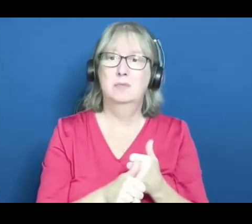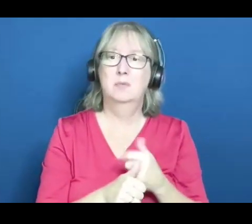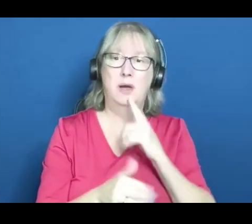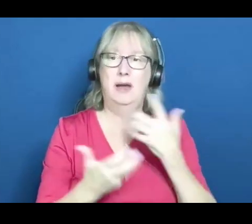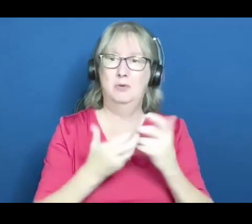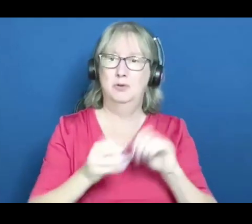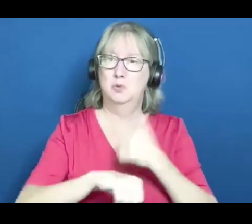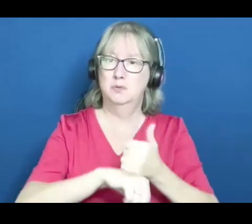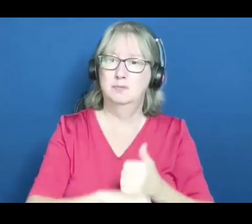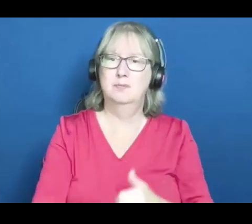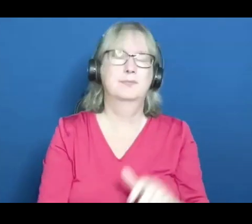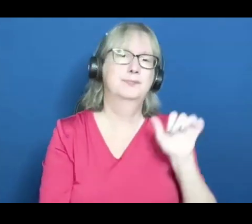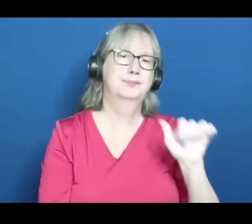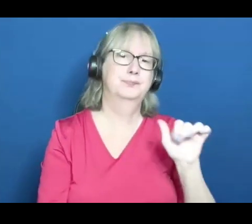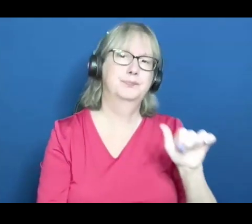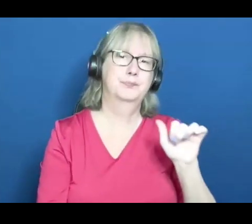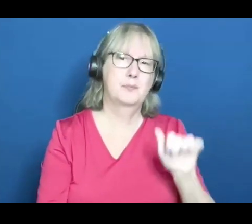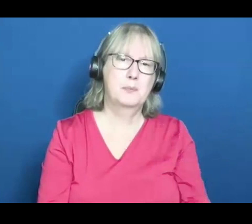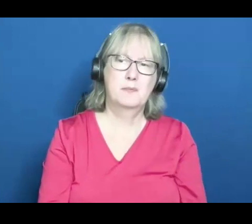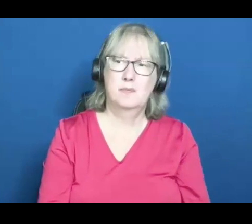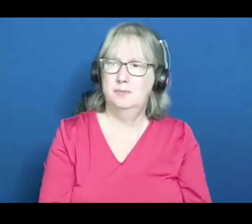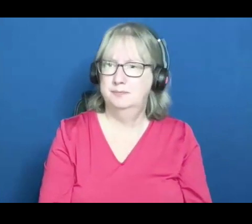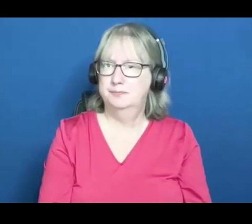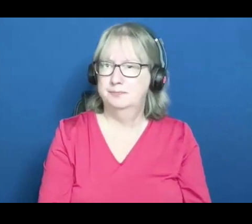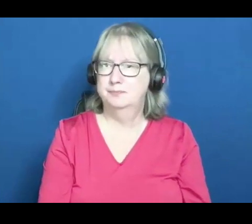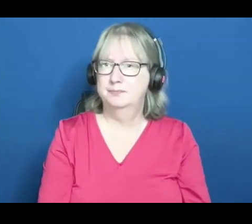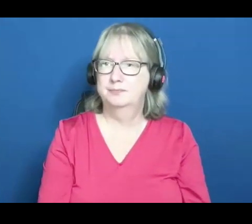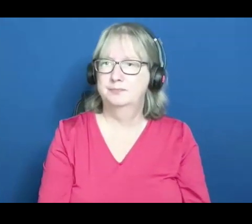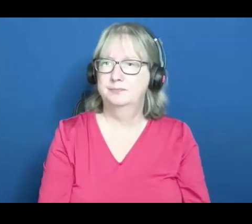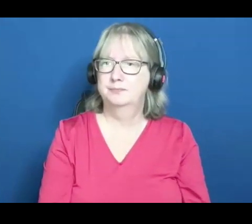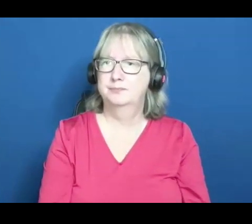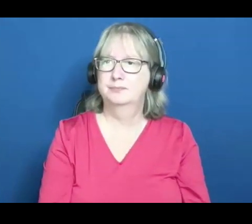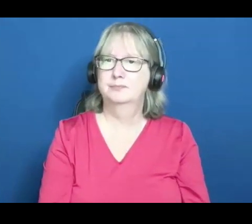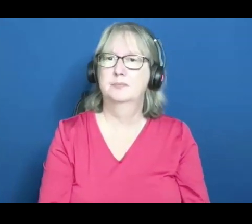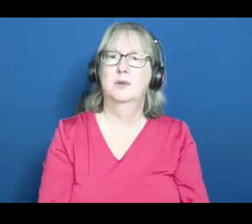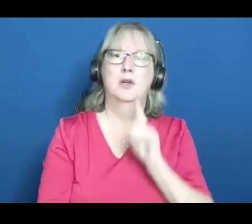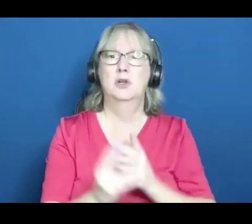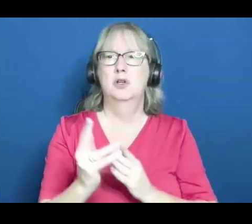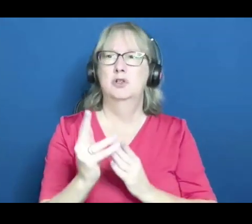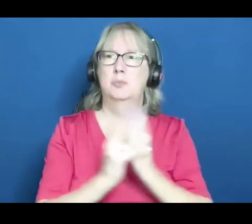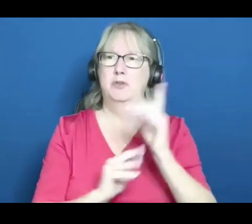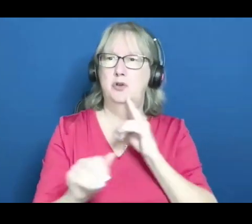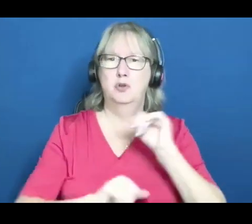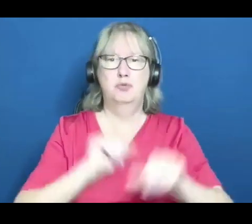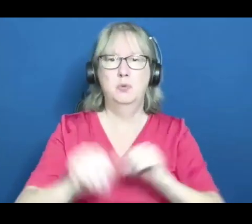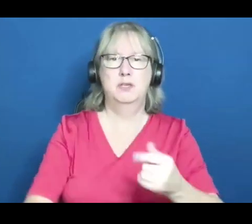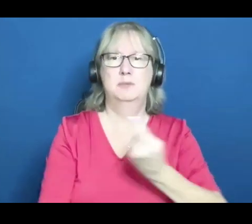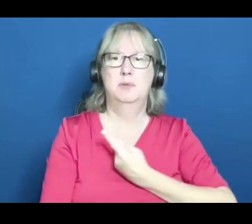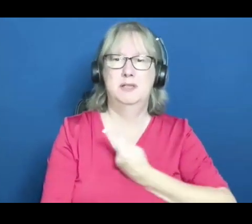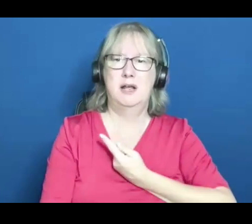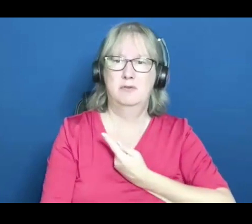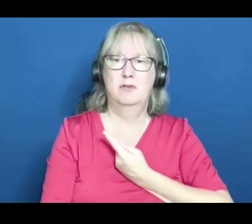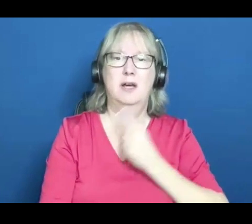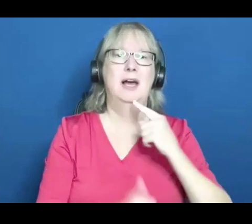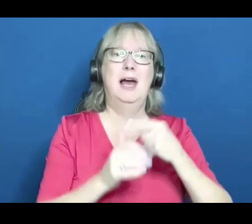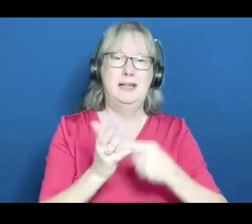implementation process and helping providing equipment. Yeah, so I've been through the process myself. So yeah, access to work